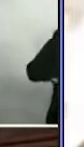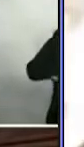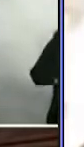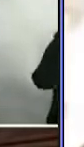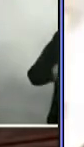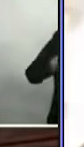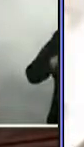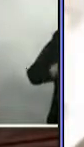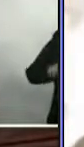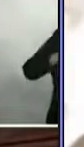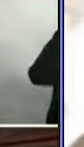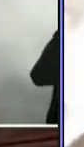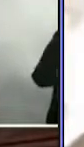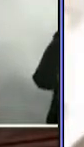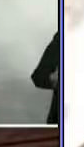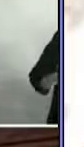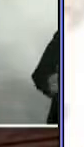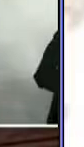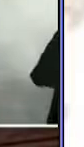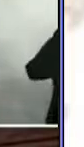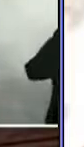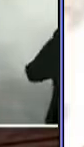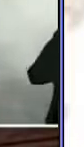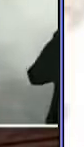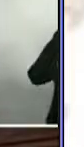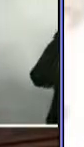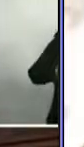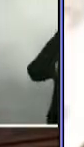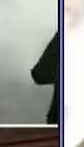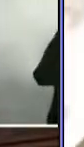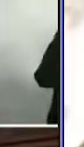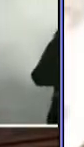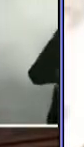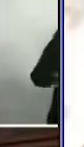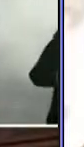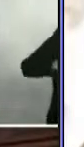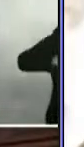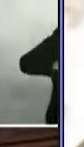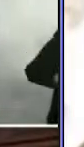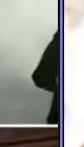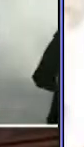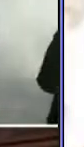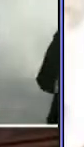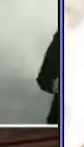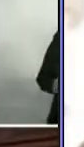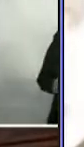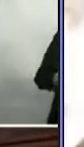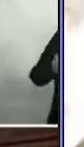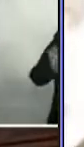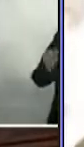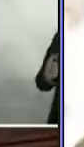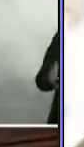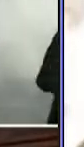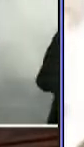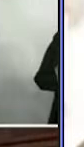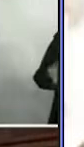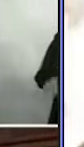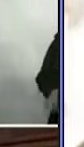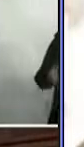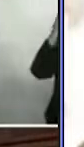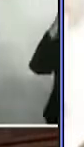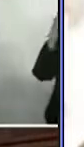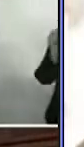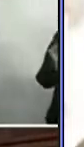this province the province that we want it to be. However, there are certain things we do believe that there has to be